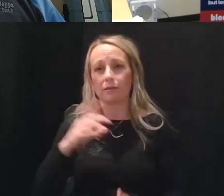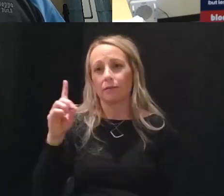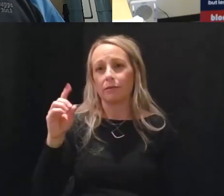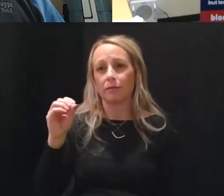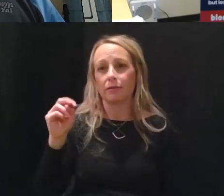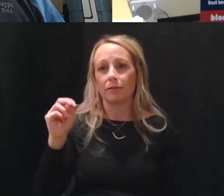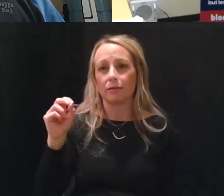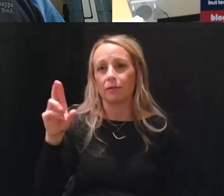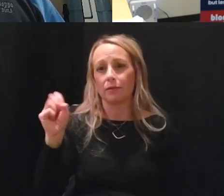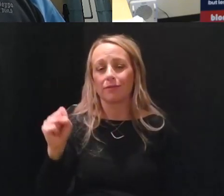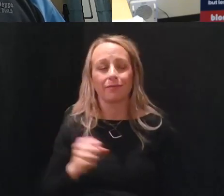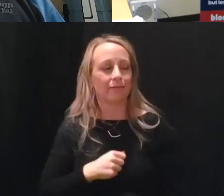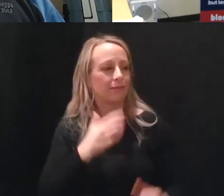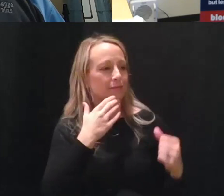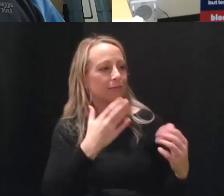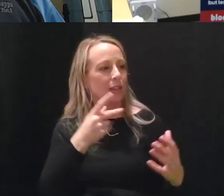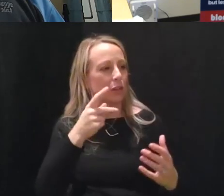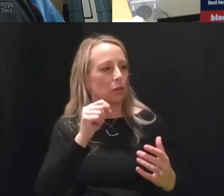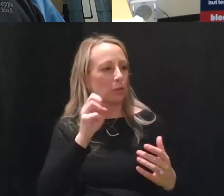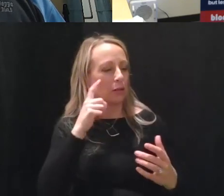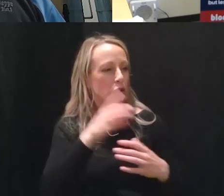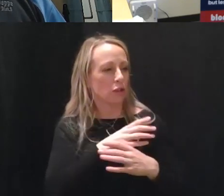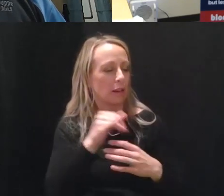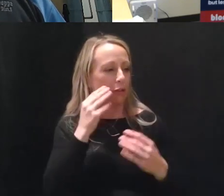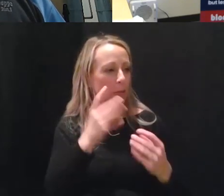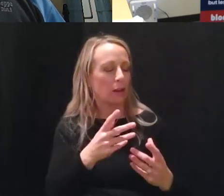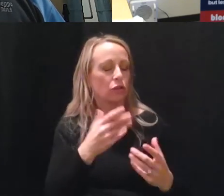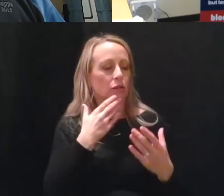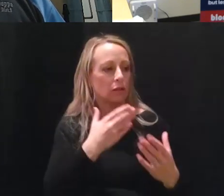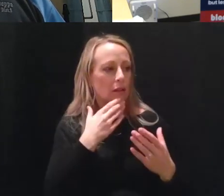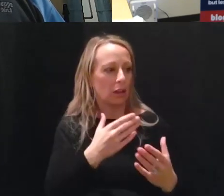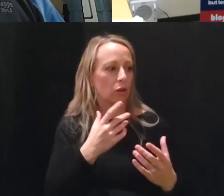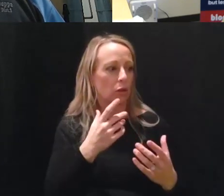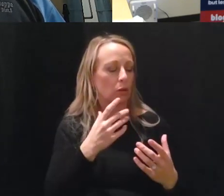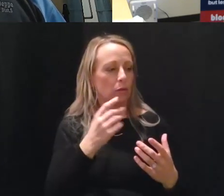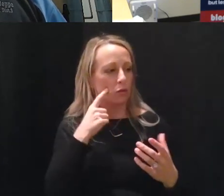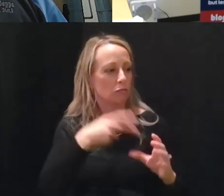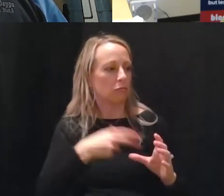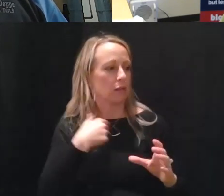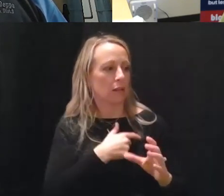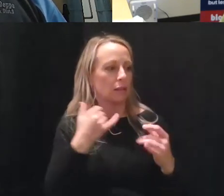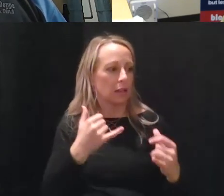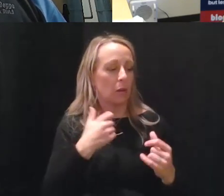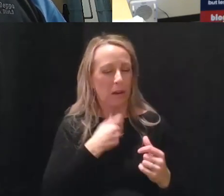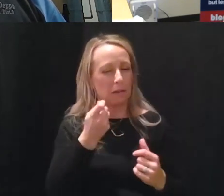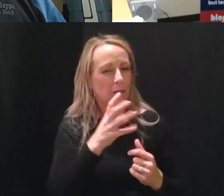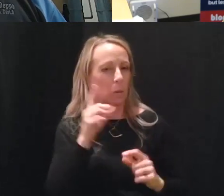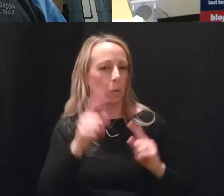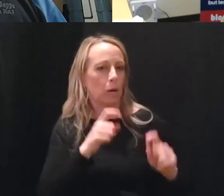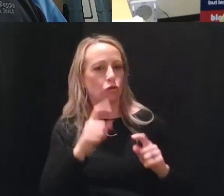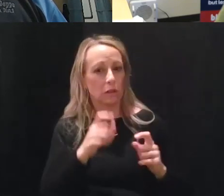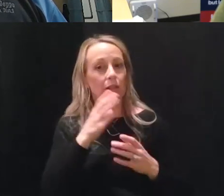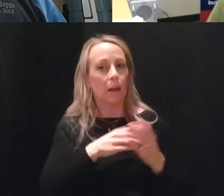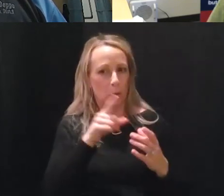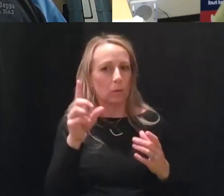Thank you, Pete, for sharing that information. We're glad we're able to have you on and share that important message. We do have a couple of questions, some of which you did